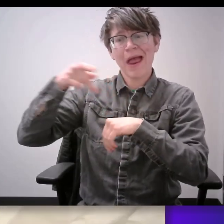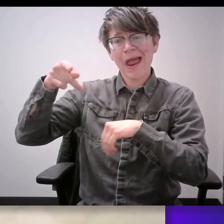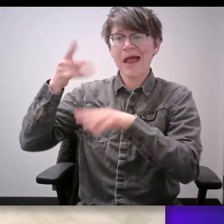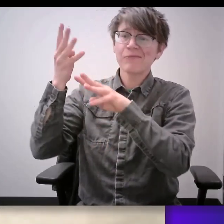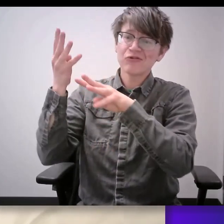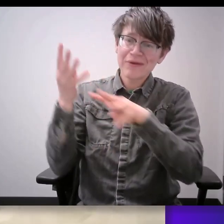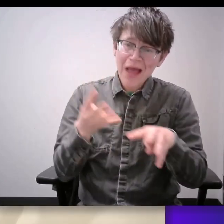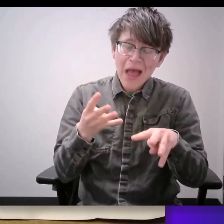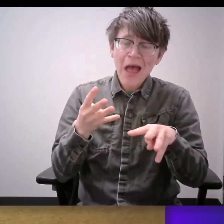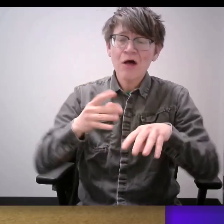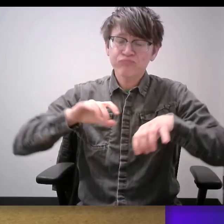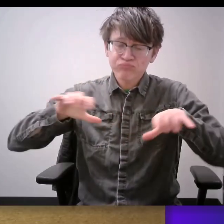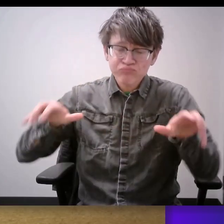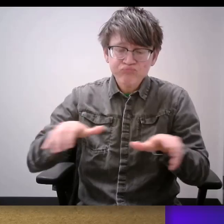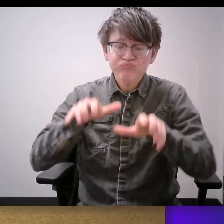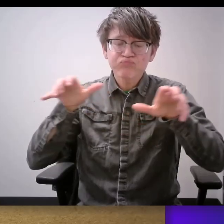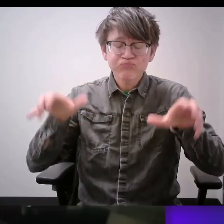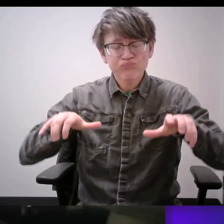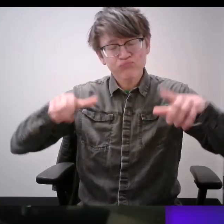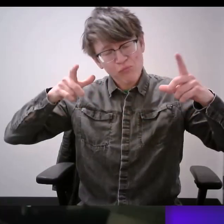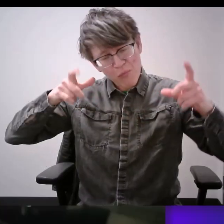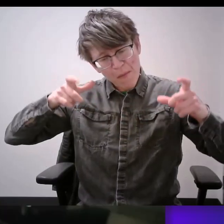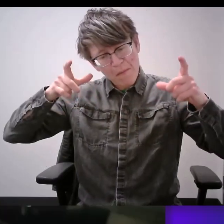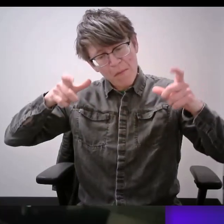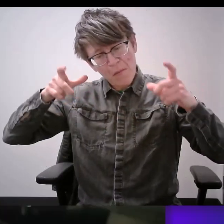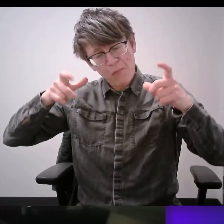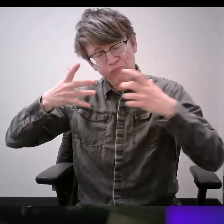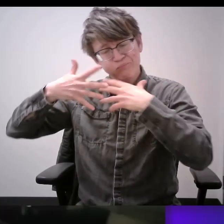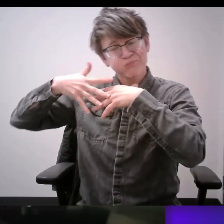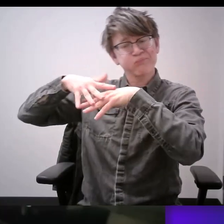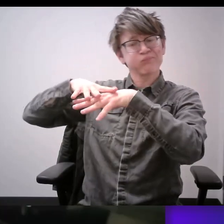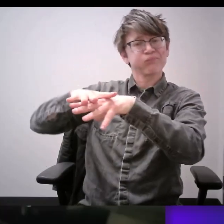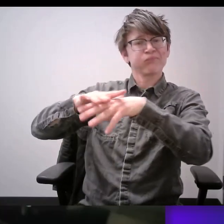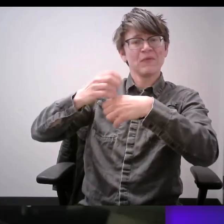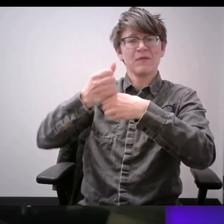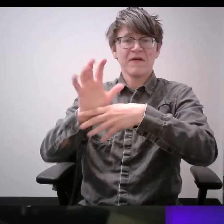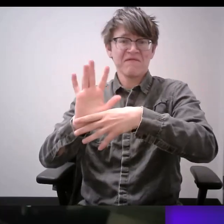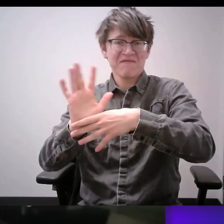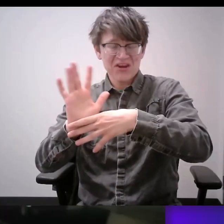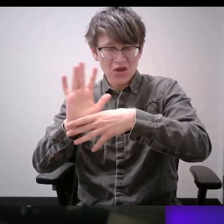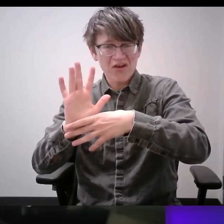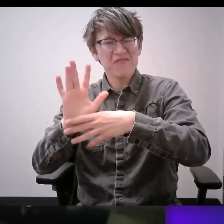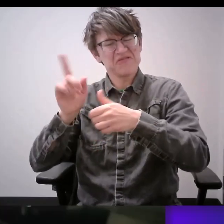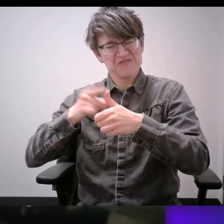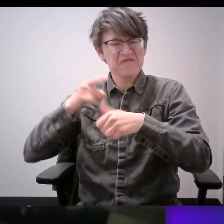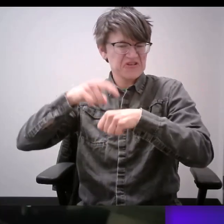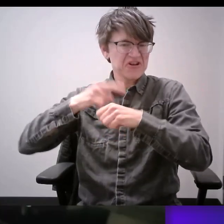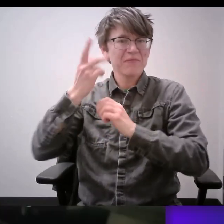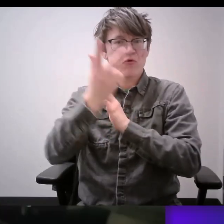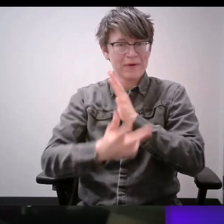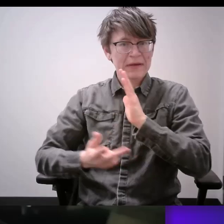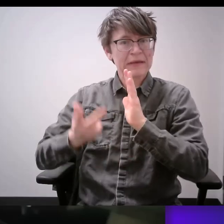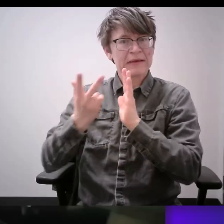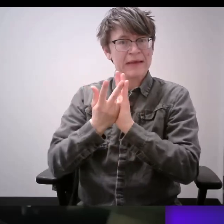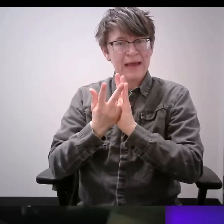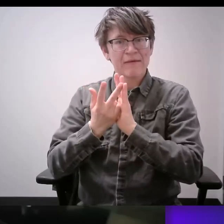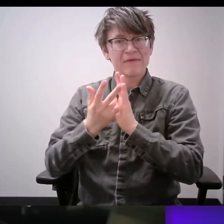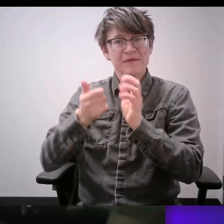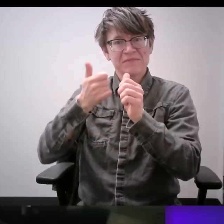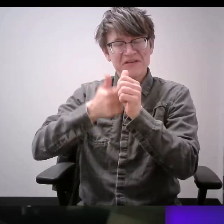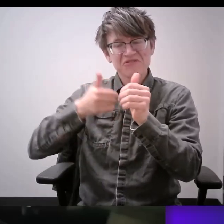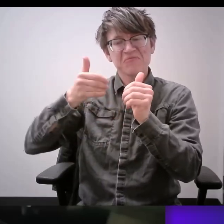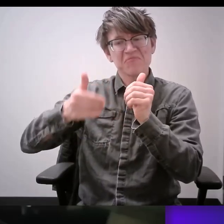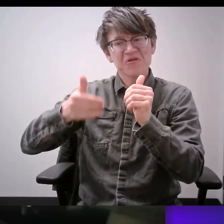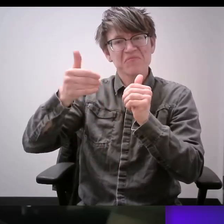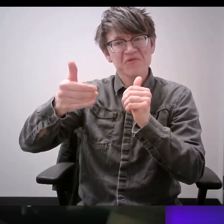to execute it, to shoot it, and then to work it all up. Now after that, it should probably only take you about 20 minutes to do each subsequent one. There's